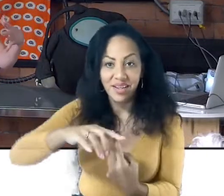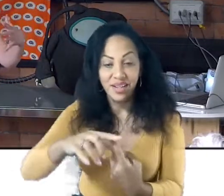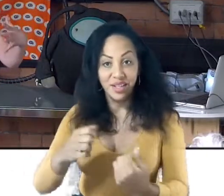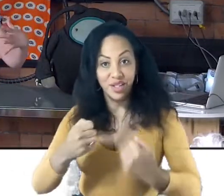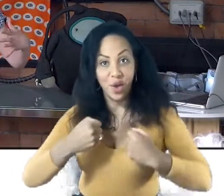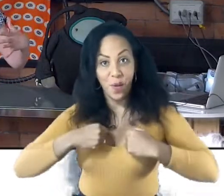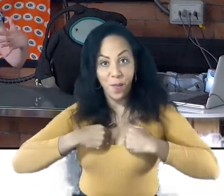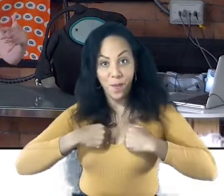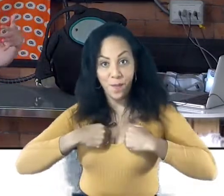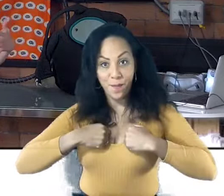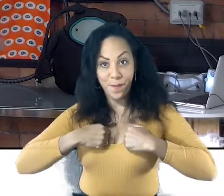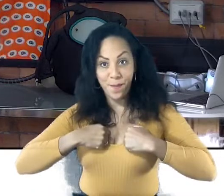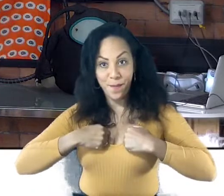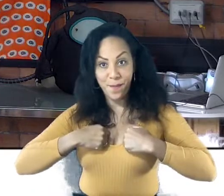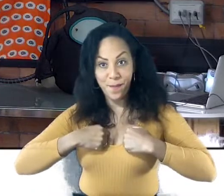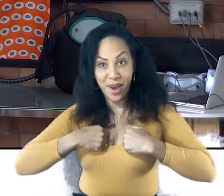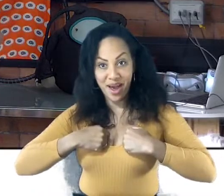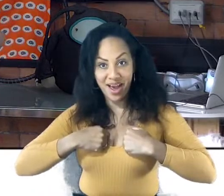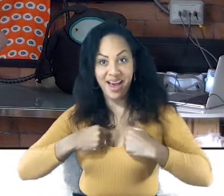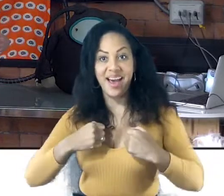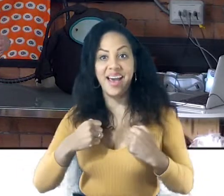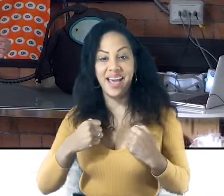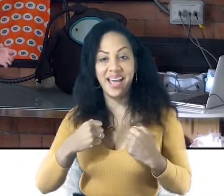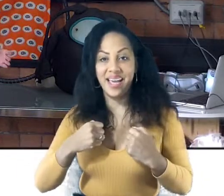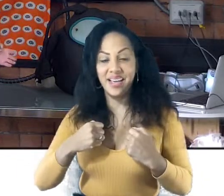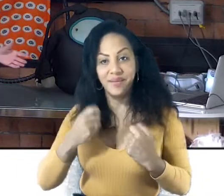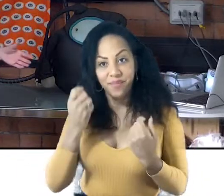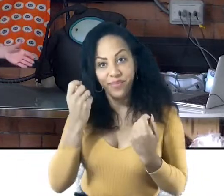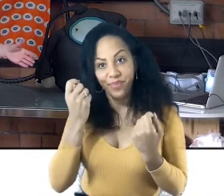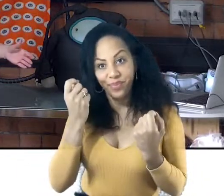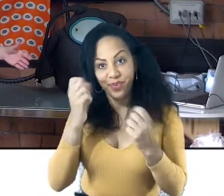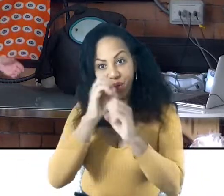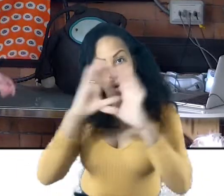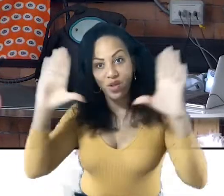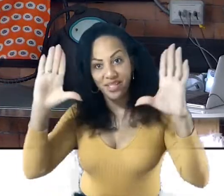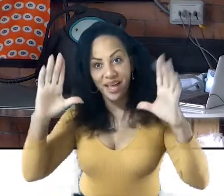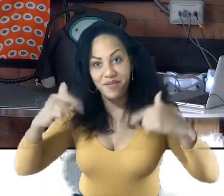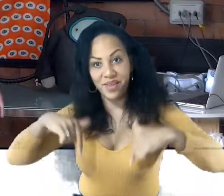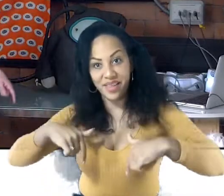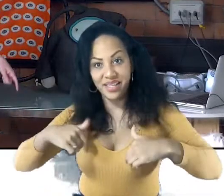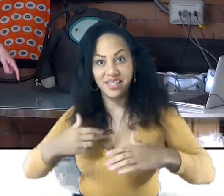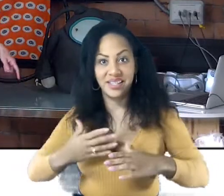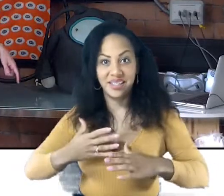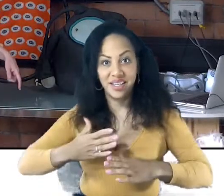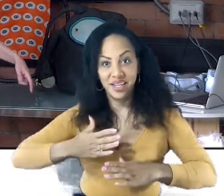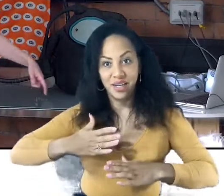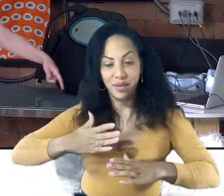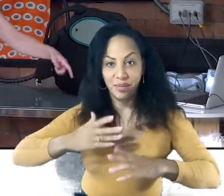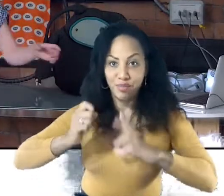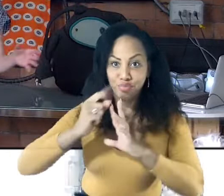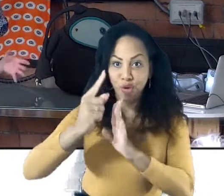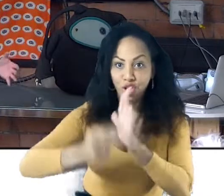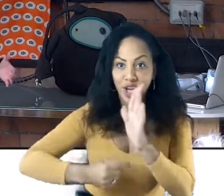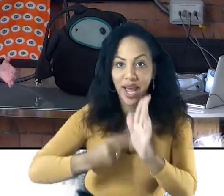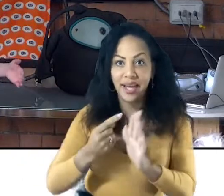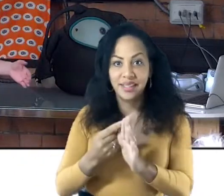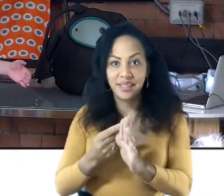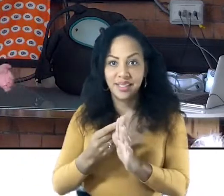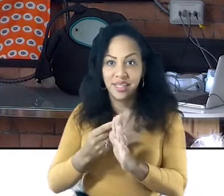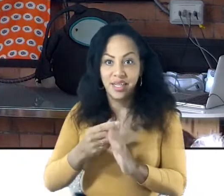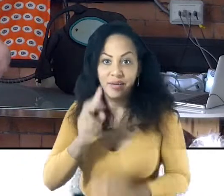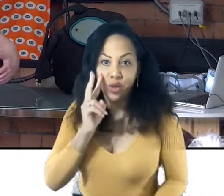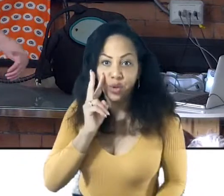Mounts Bay in West Penwith. I don't know if any of you are familiar, but it's like basically the toe tip of the UK, really right at the